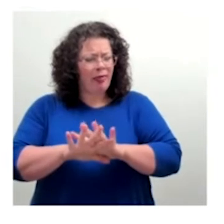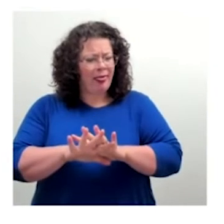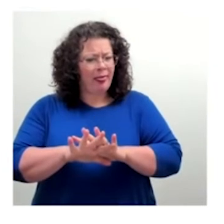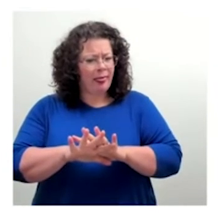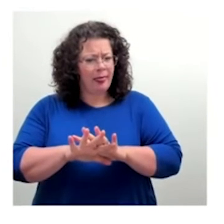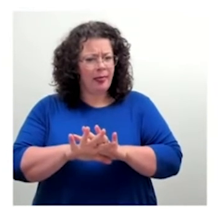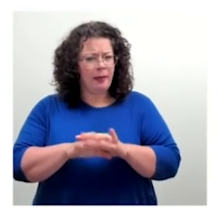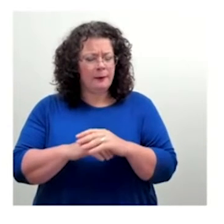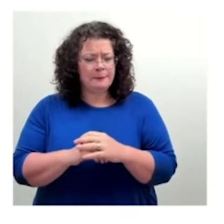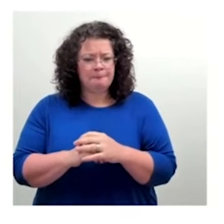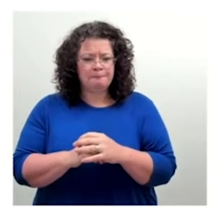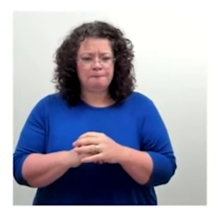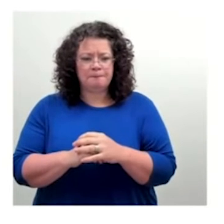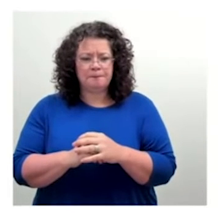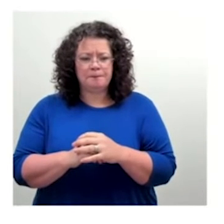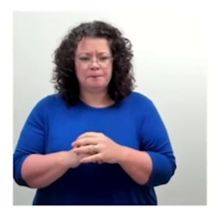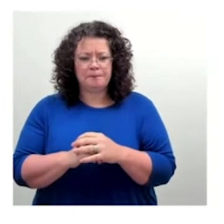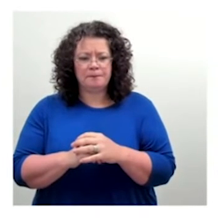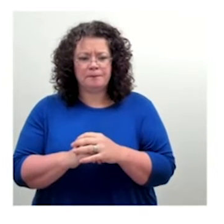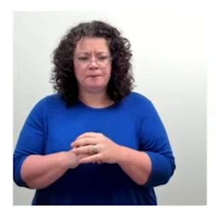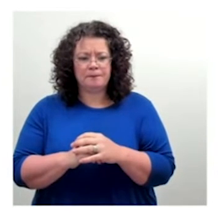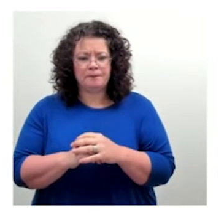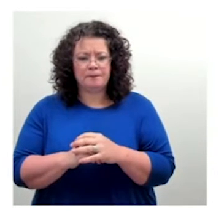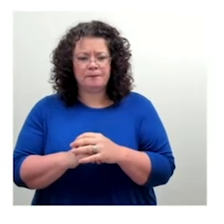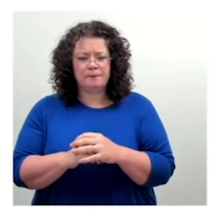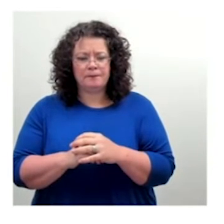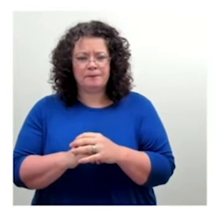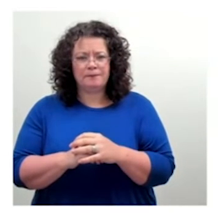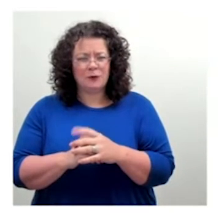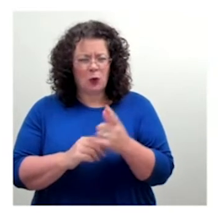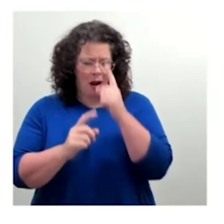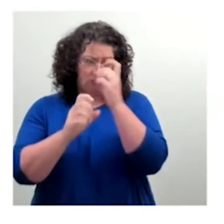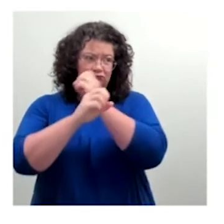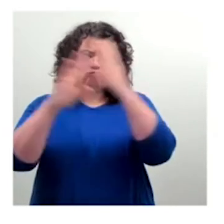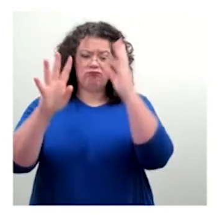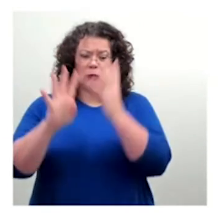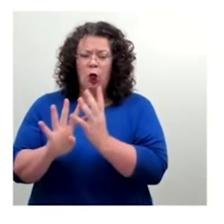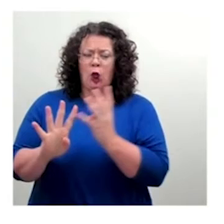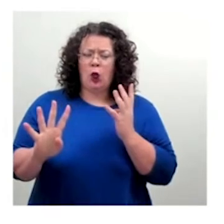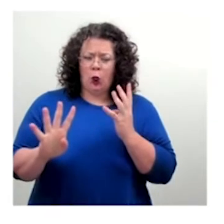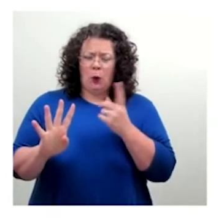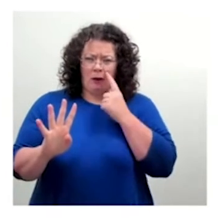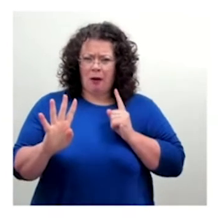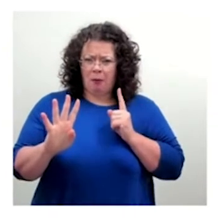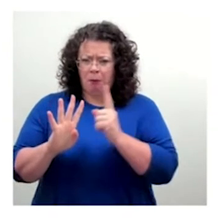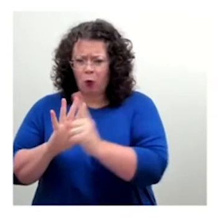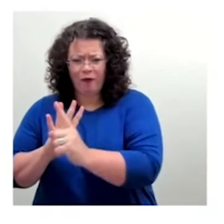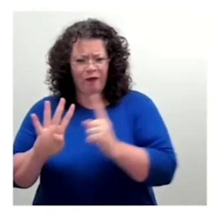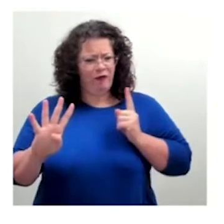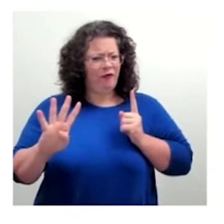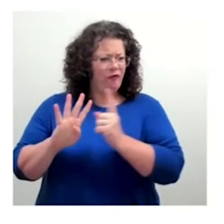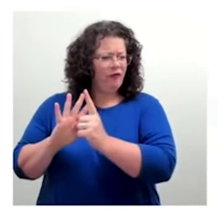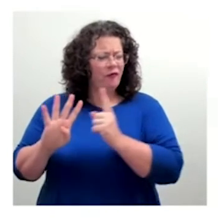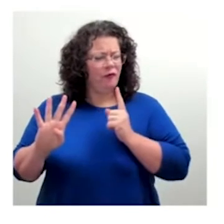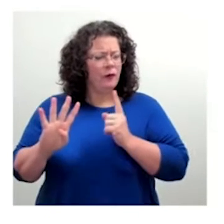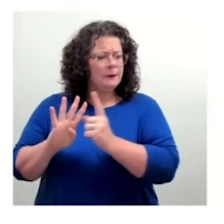queue. So you can move yourself further backwards, so that you can then stand at a particular percentile in that queue.